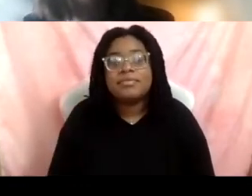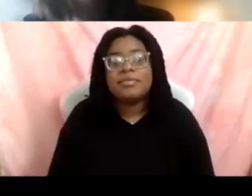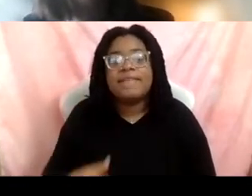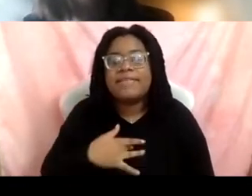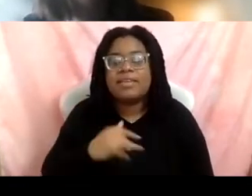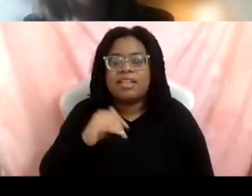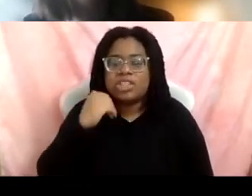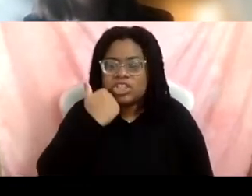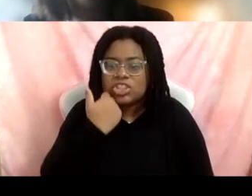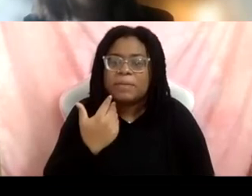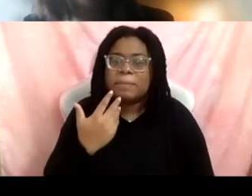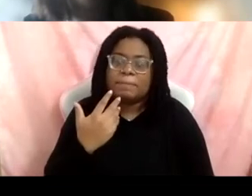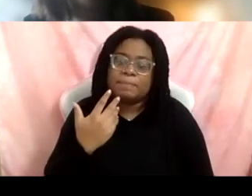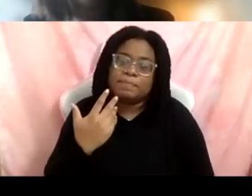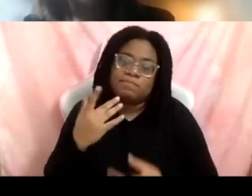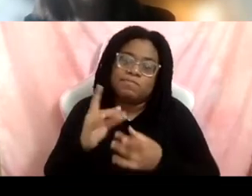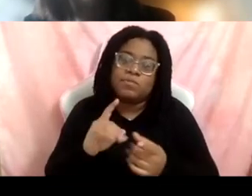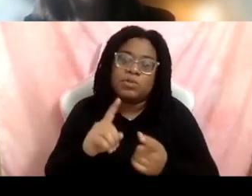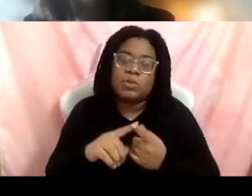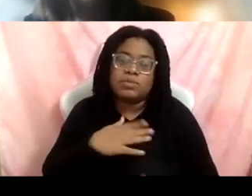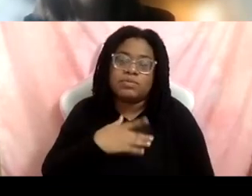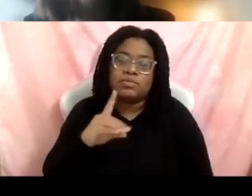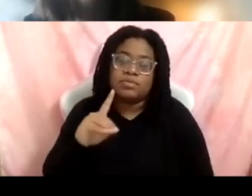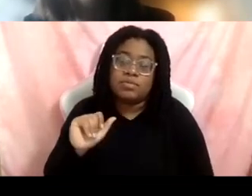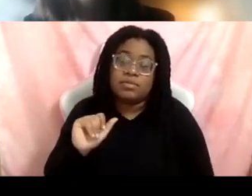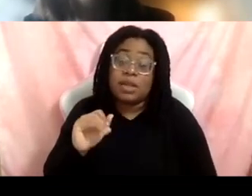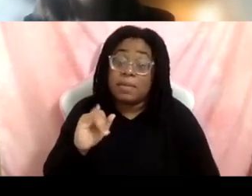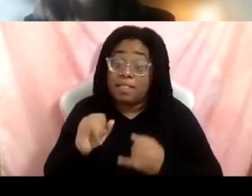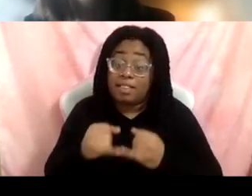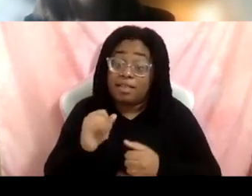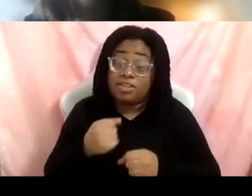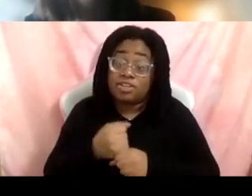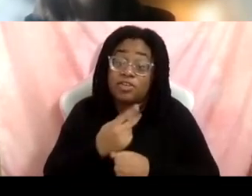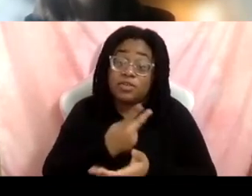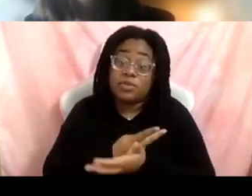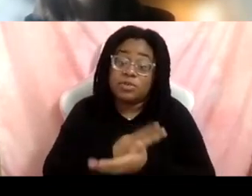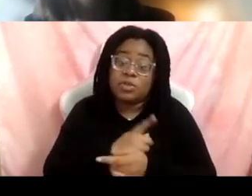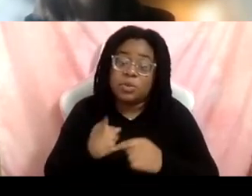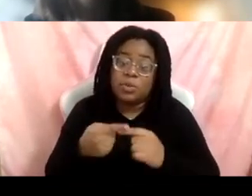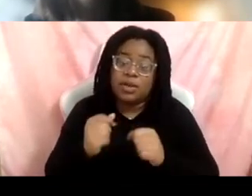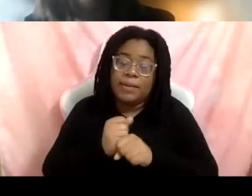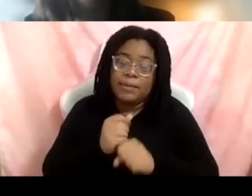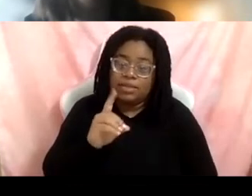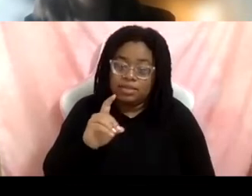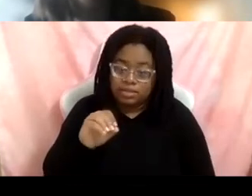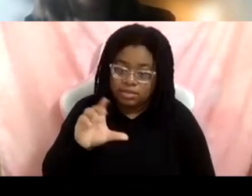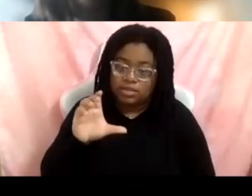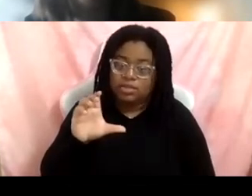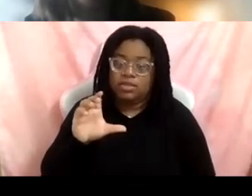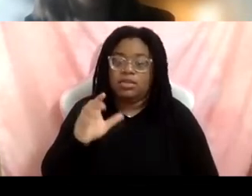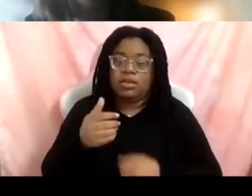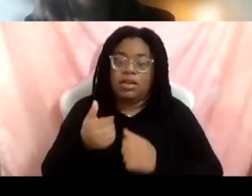lot of shame around it. So in my last year of graduate school, when I started making this documentary about how I